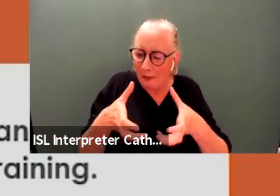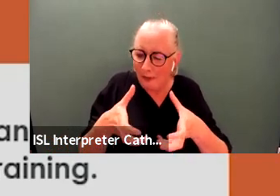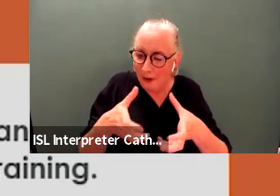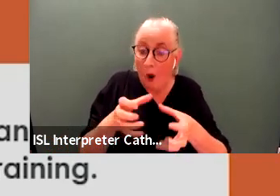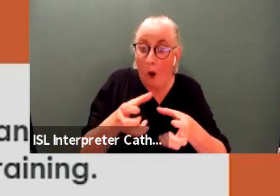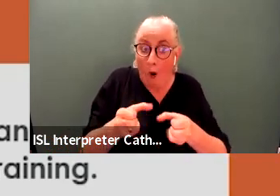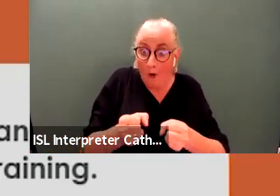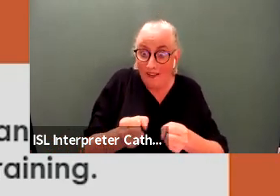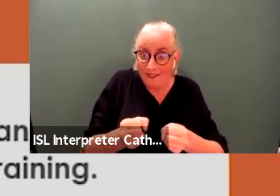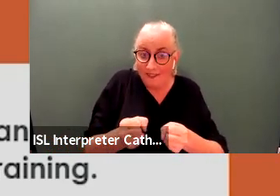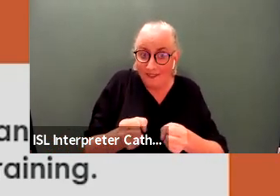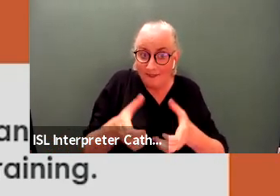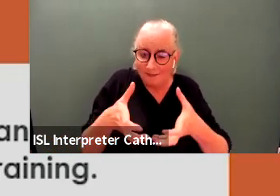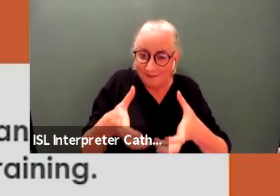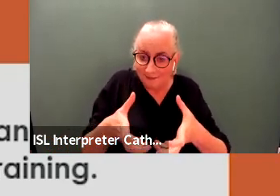hold.